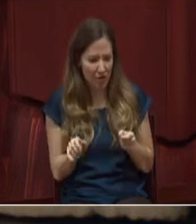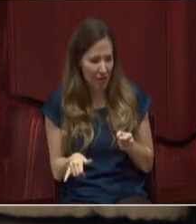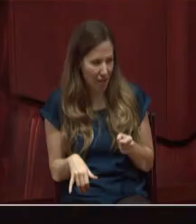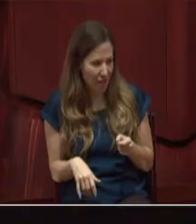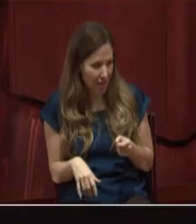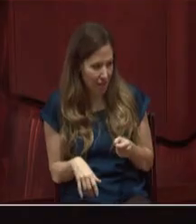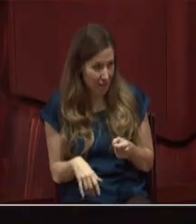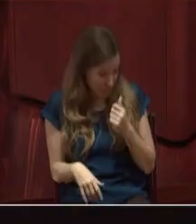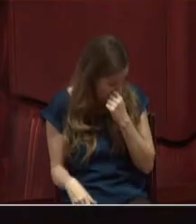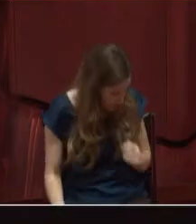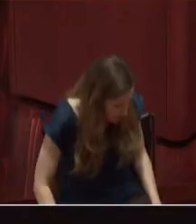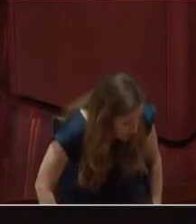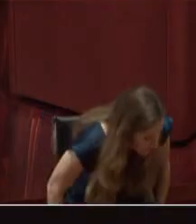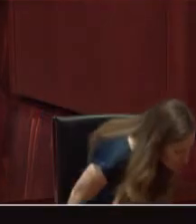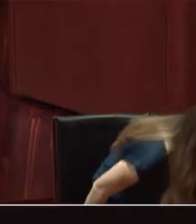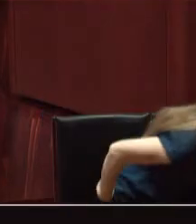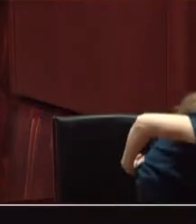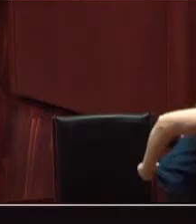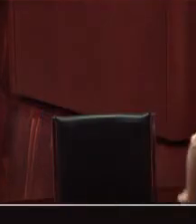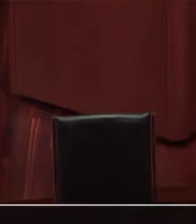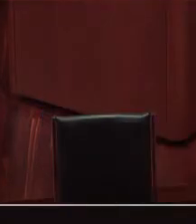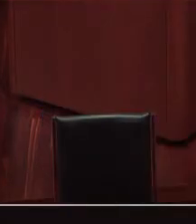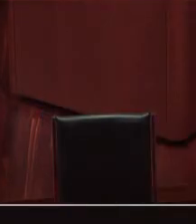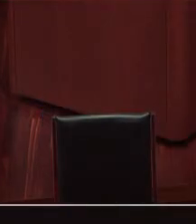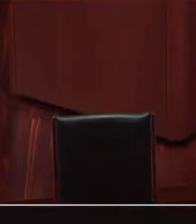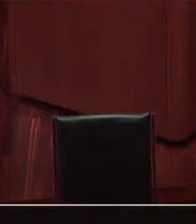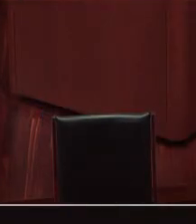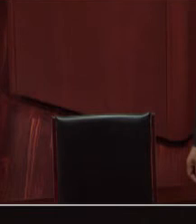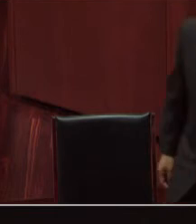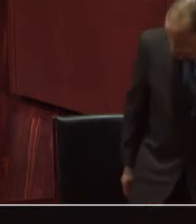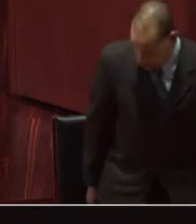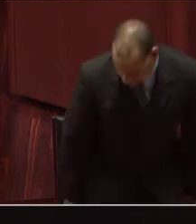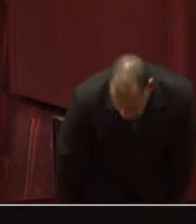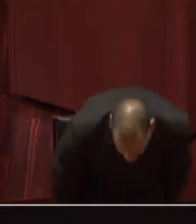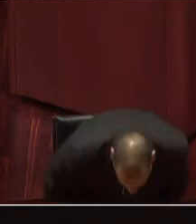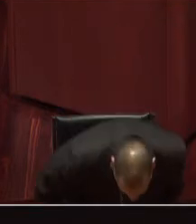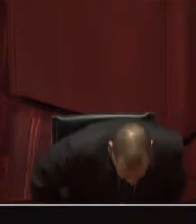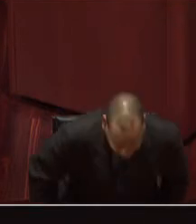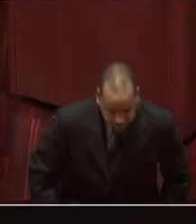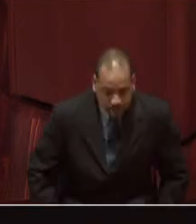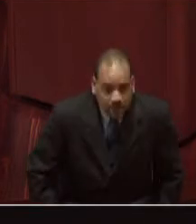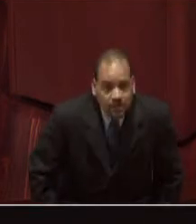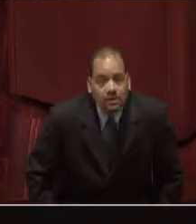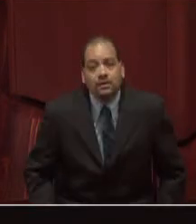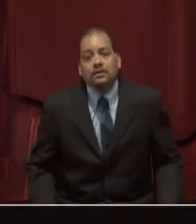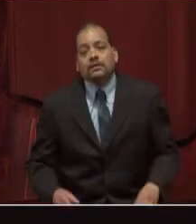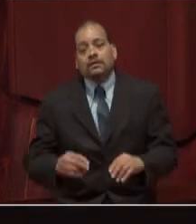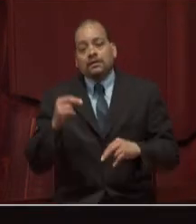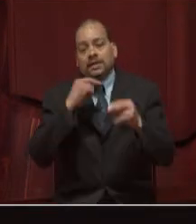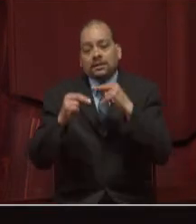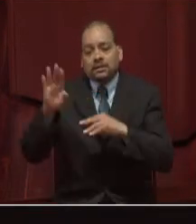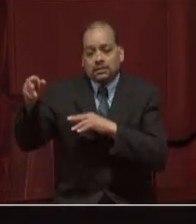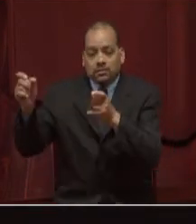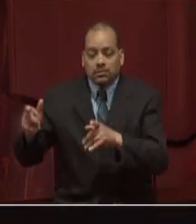then I want to get Bud in here, but you had, and even under the Nixon era, you had an